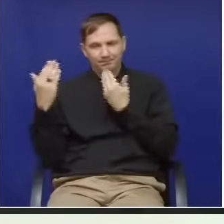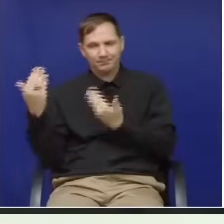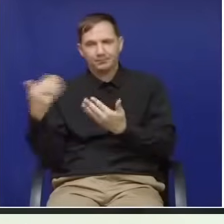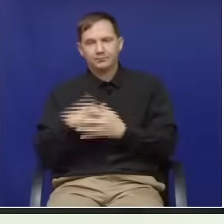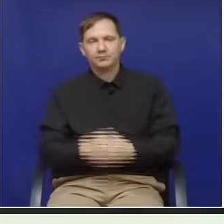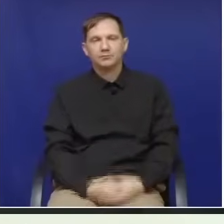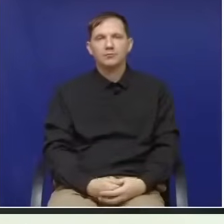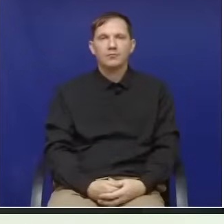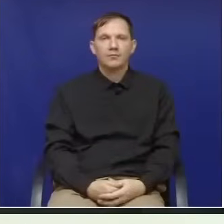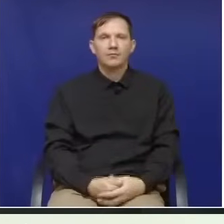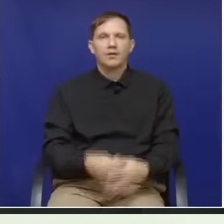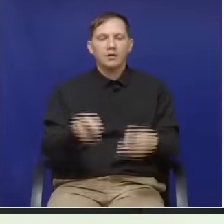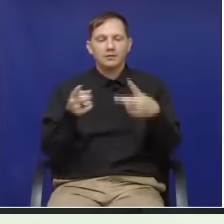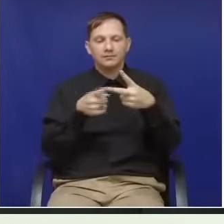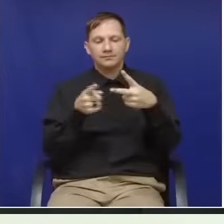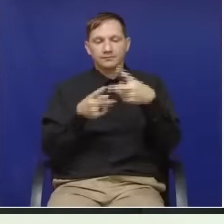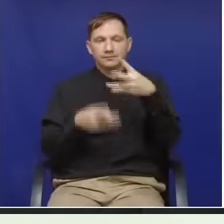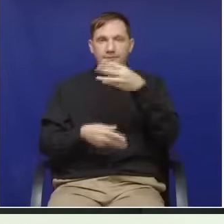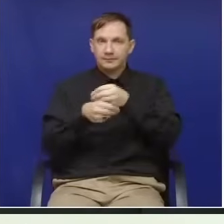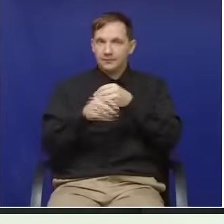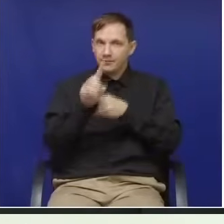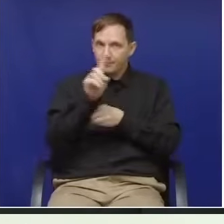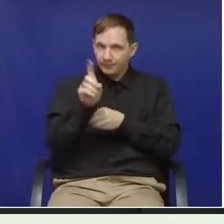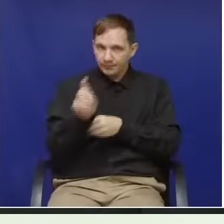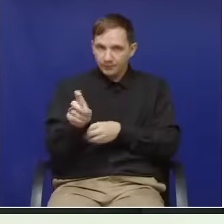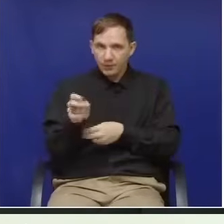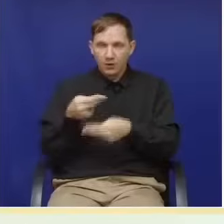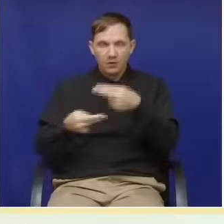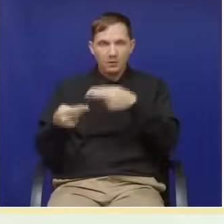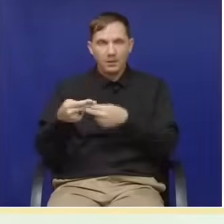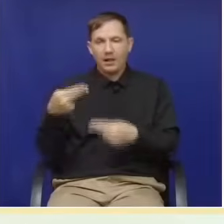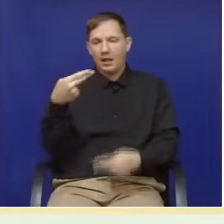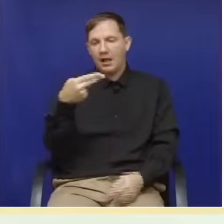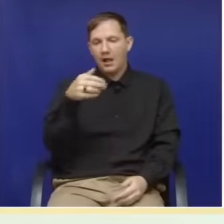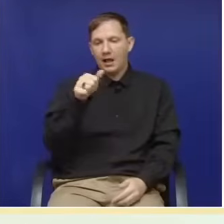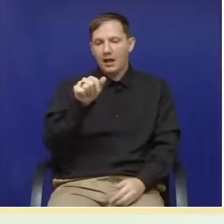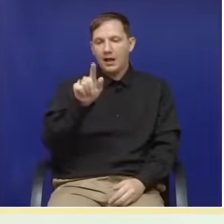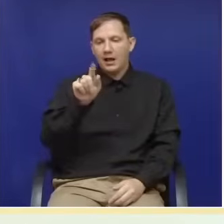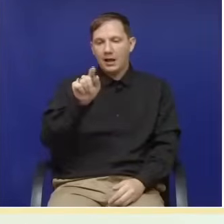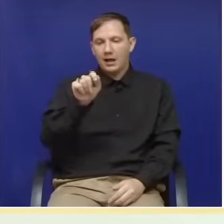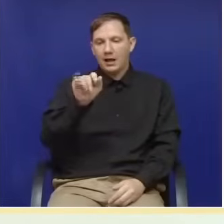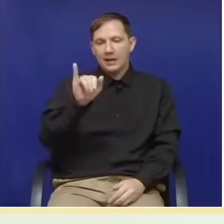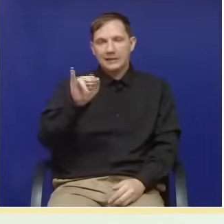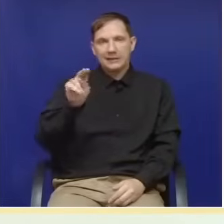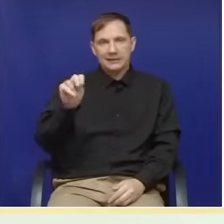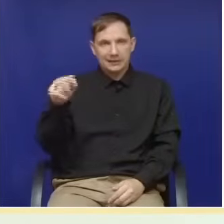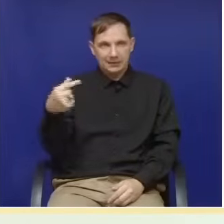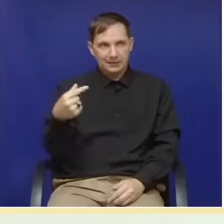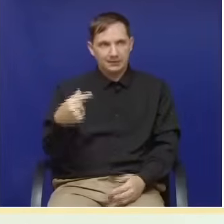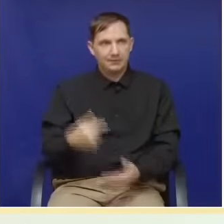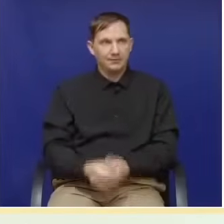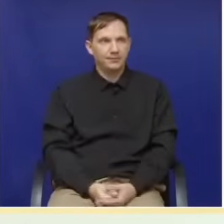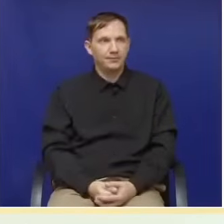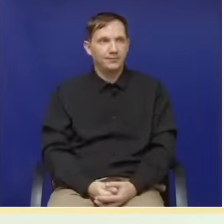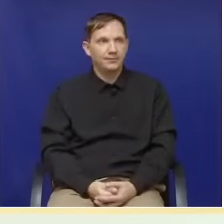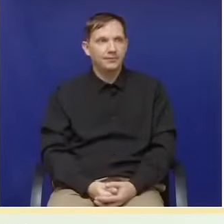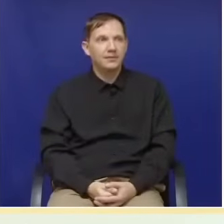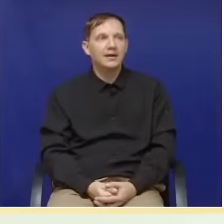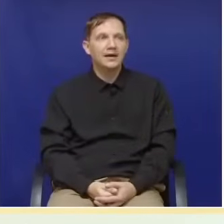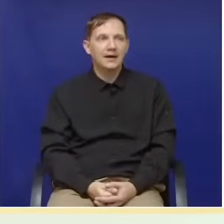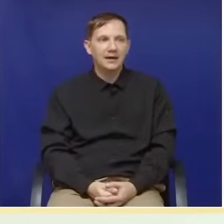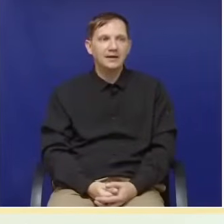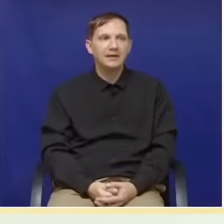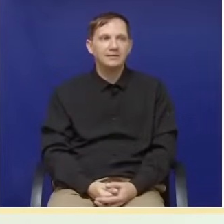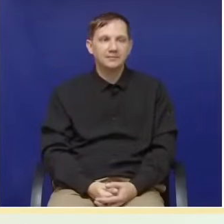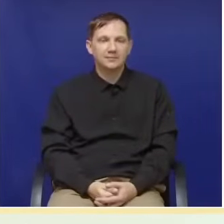The second supplementary question will be asked by the Honourable Hutton. Thank you, Deputy Speaker.